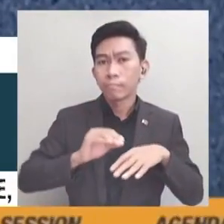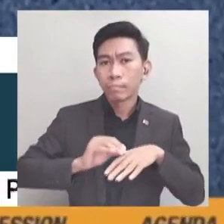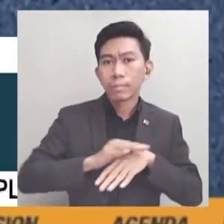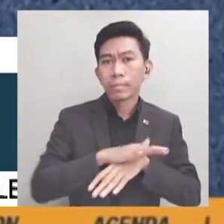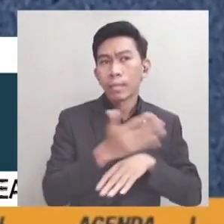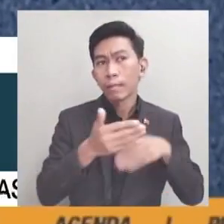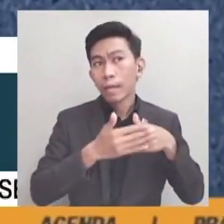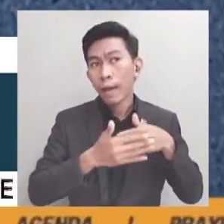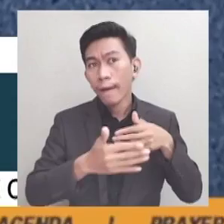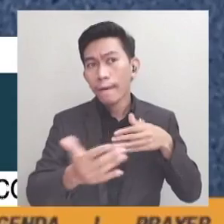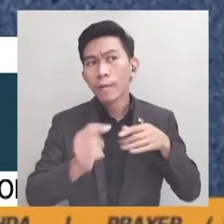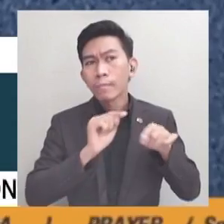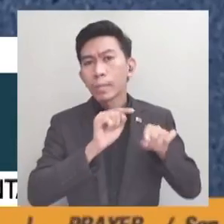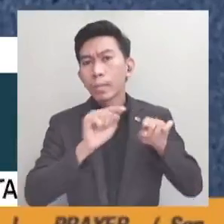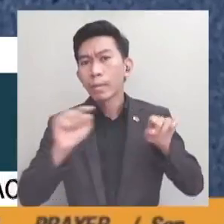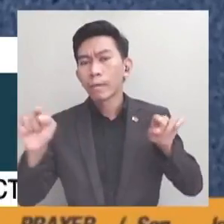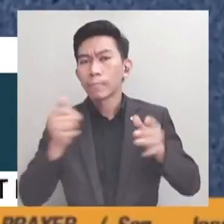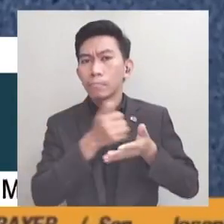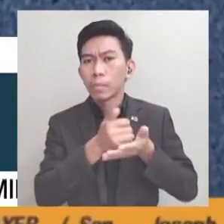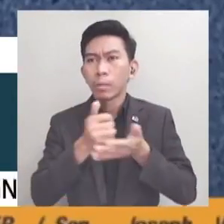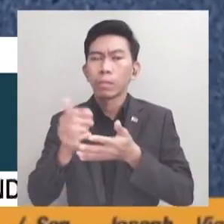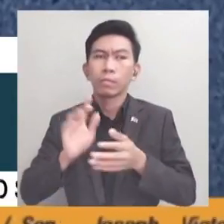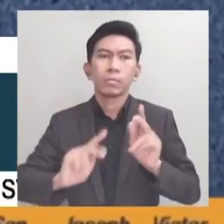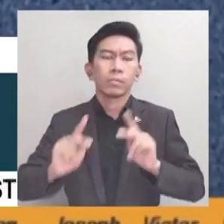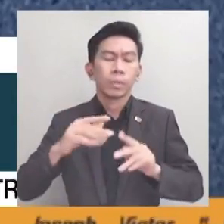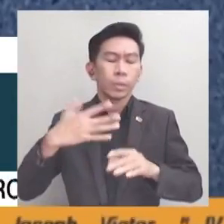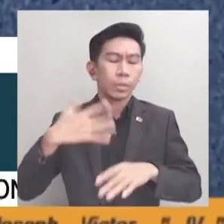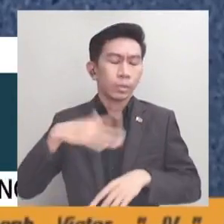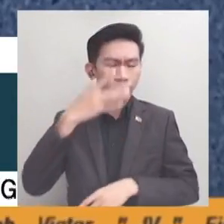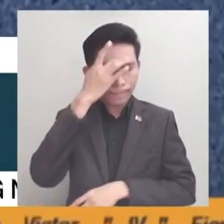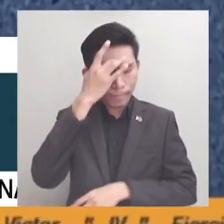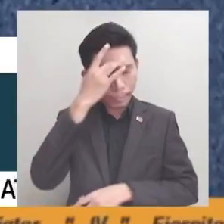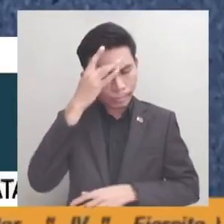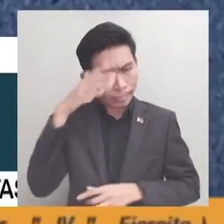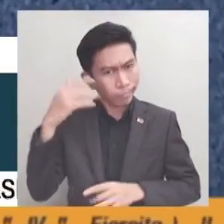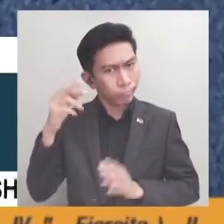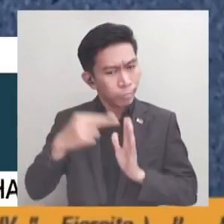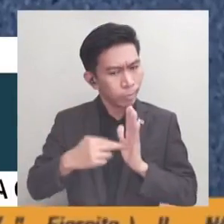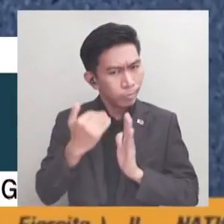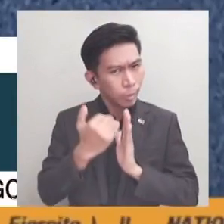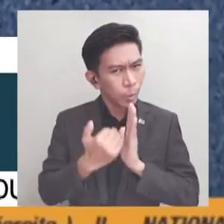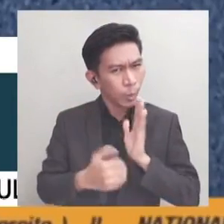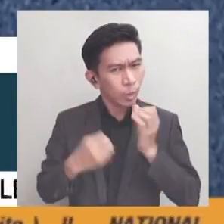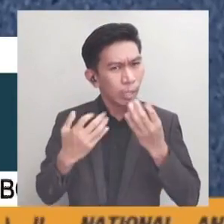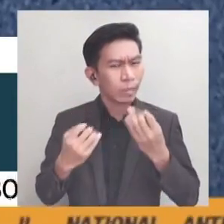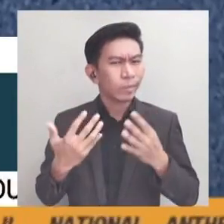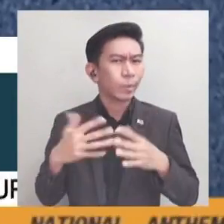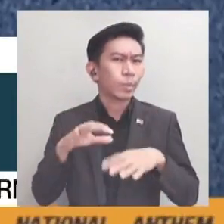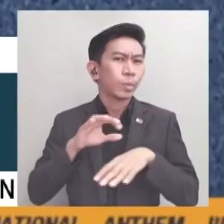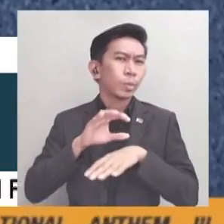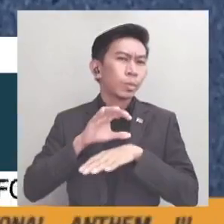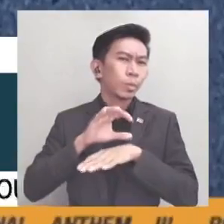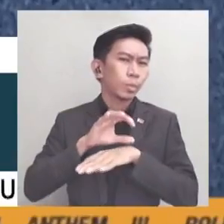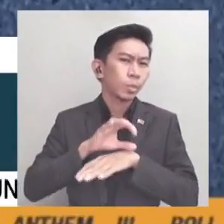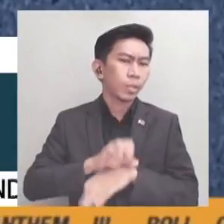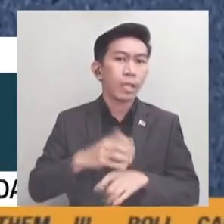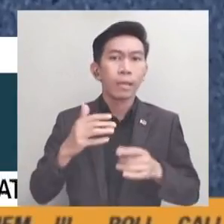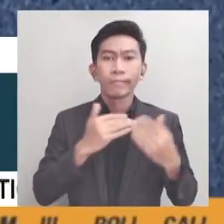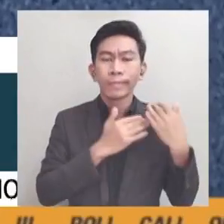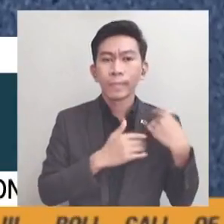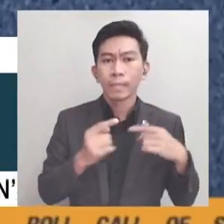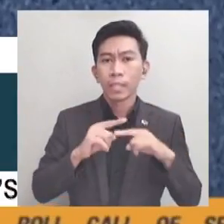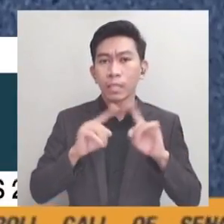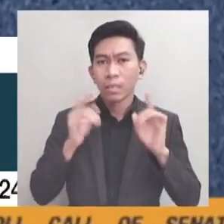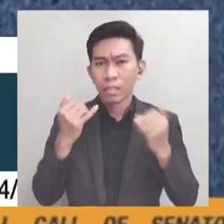people burdened by rules that are too old or too many, or bills that bring fast-acting relief to those who are in distress.